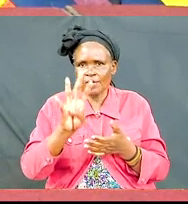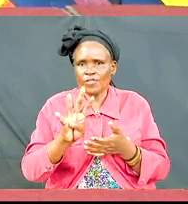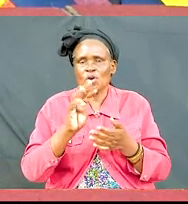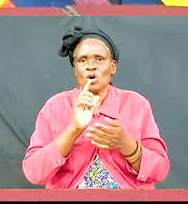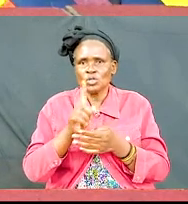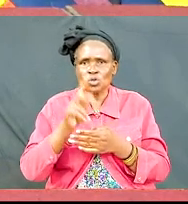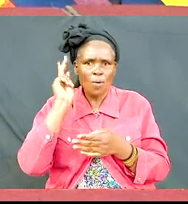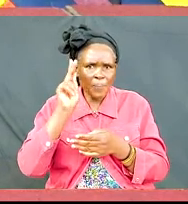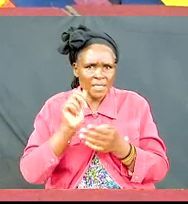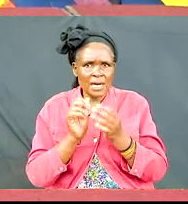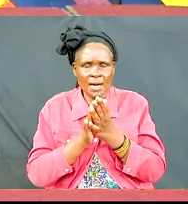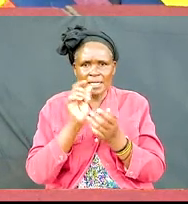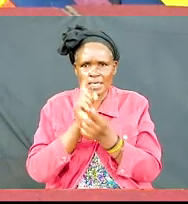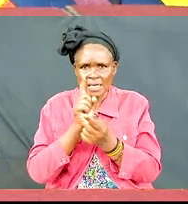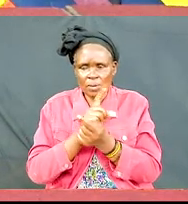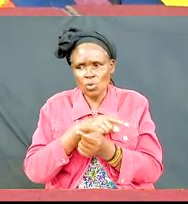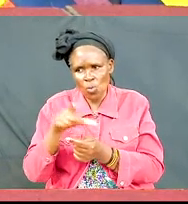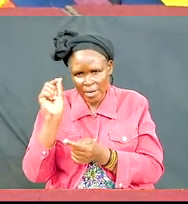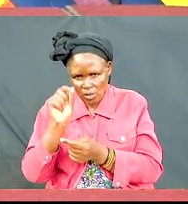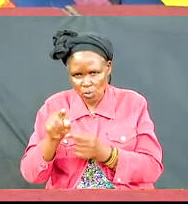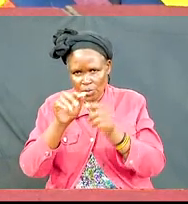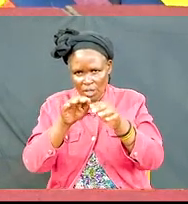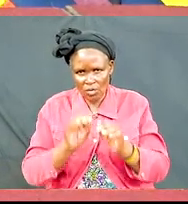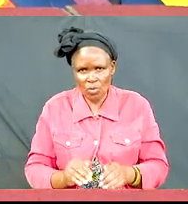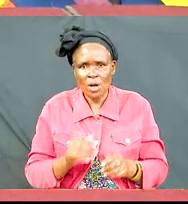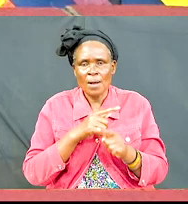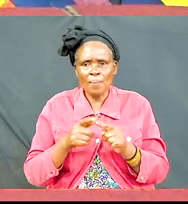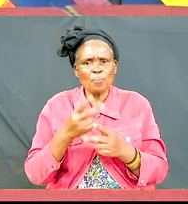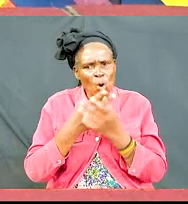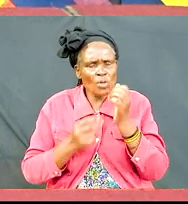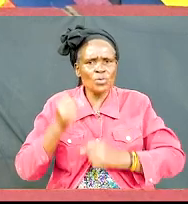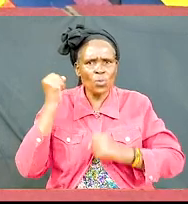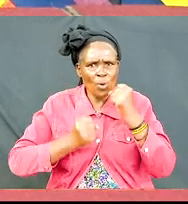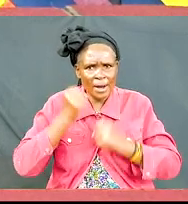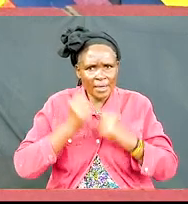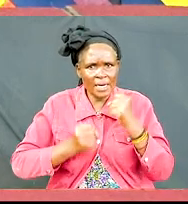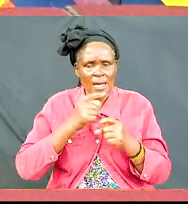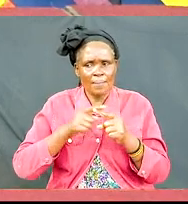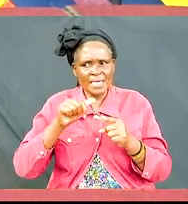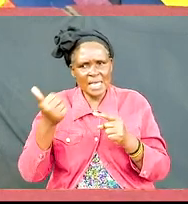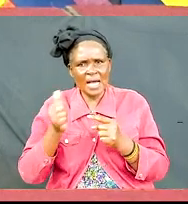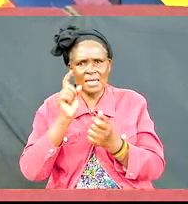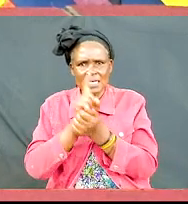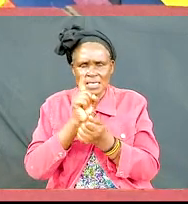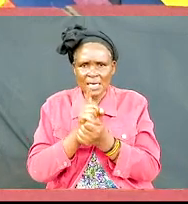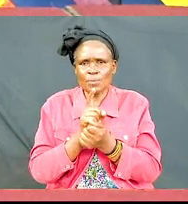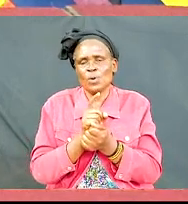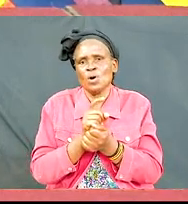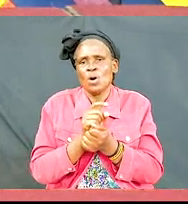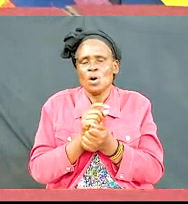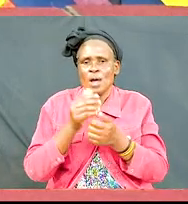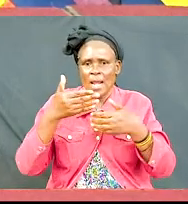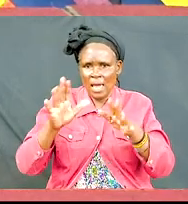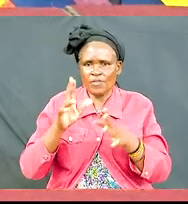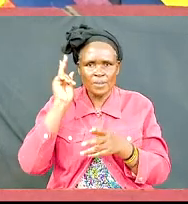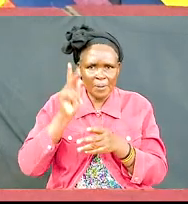other disciple started for the tomb. Both were running, but the other disciple outran Peter and